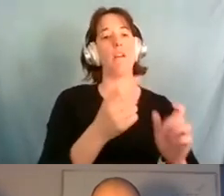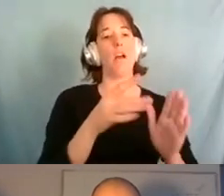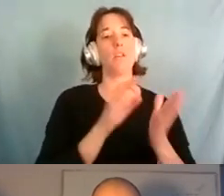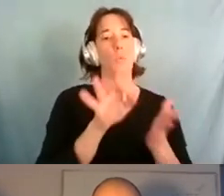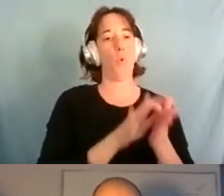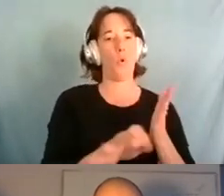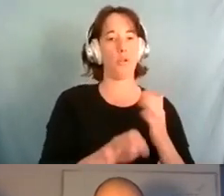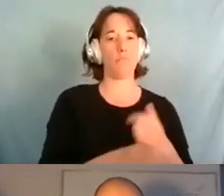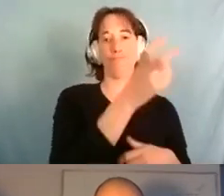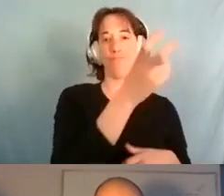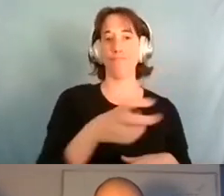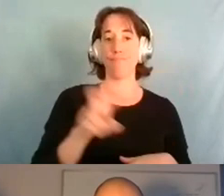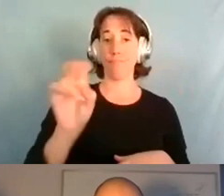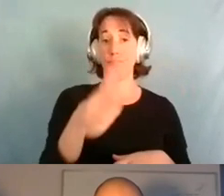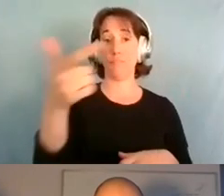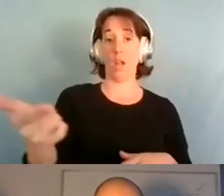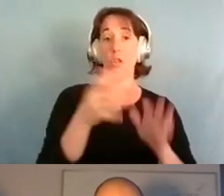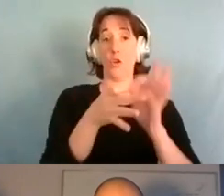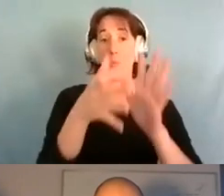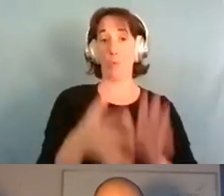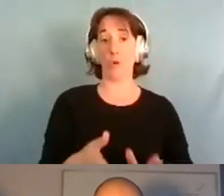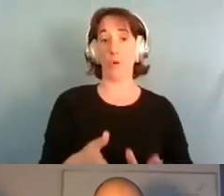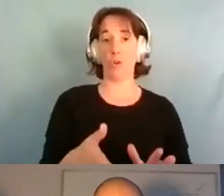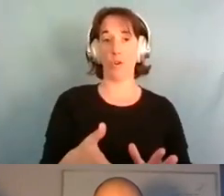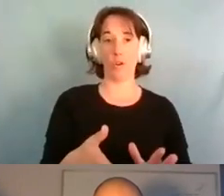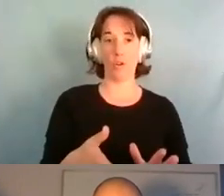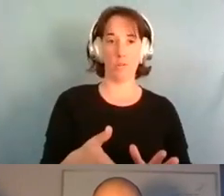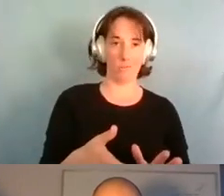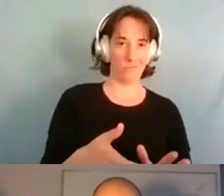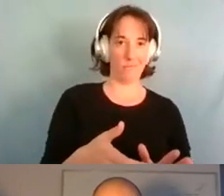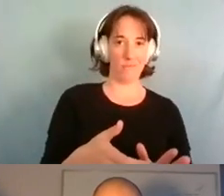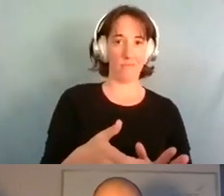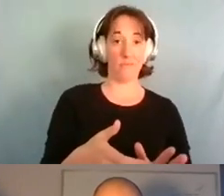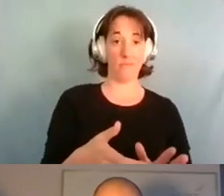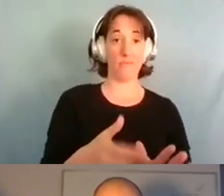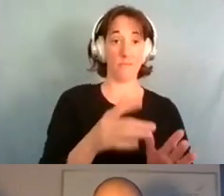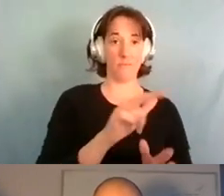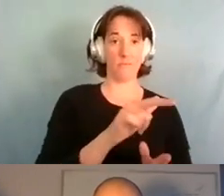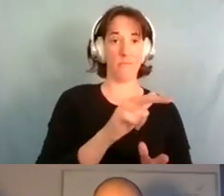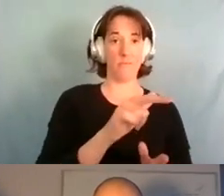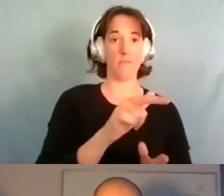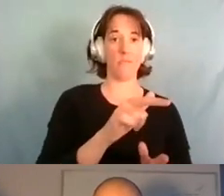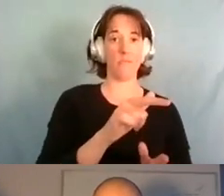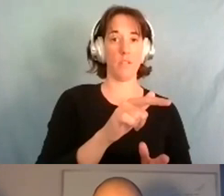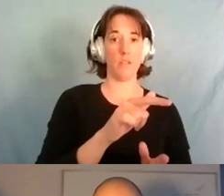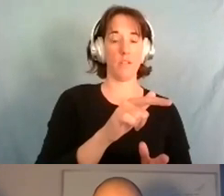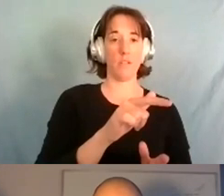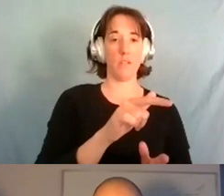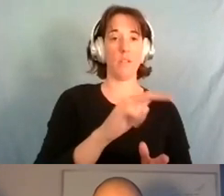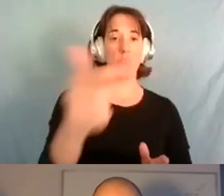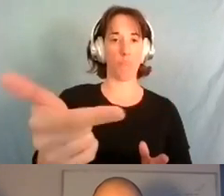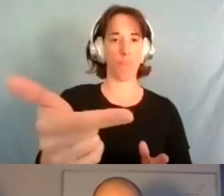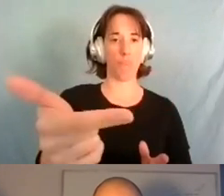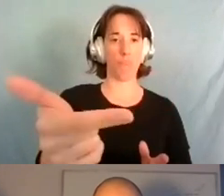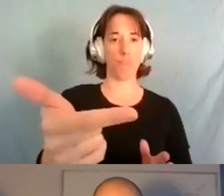thing. So we want to give it a positive score. But if we get our piece taken, that's a negative thing. So we get a negative score